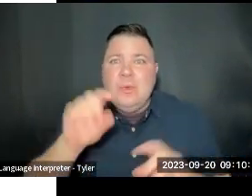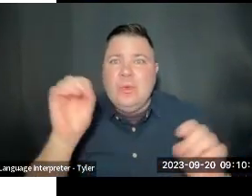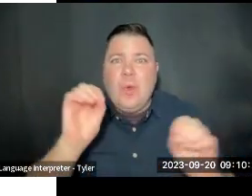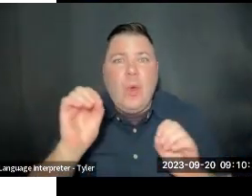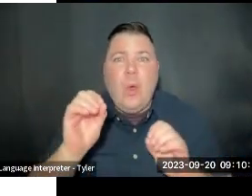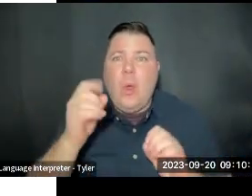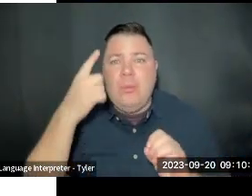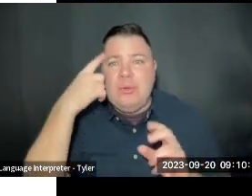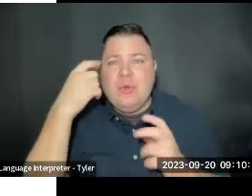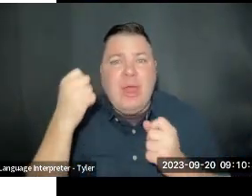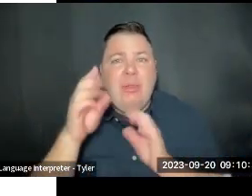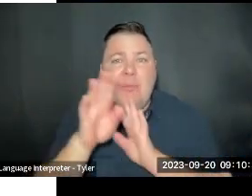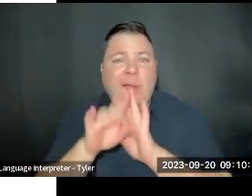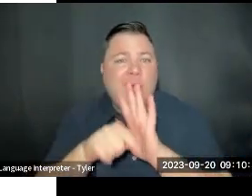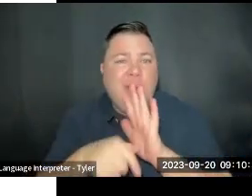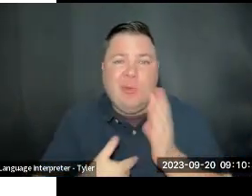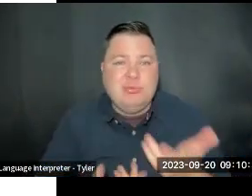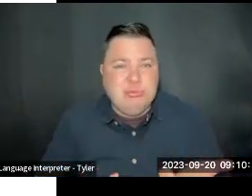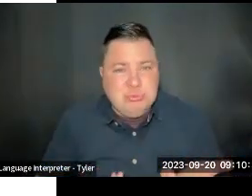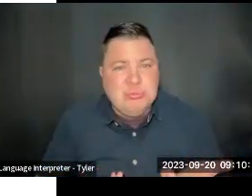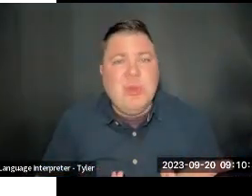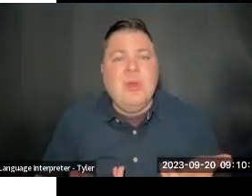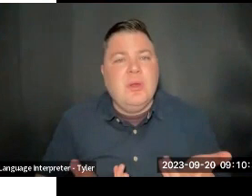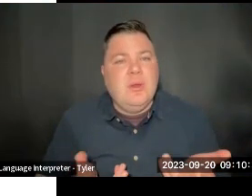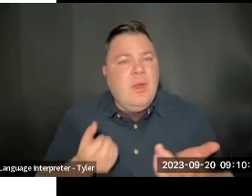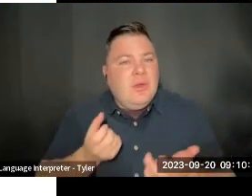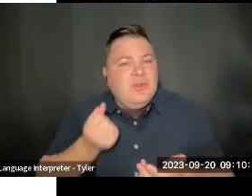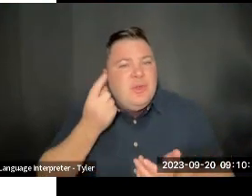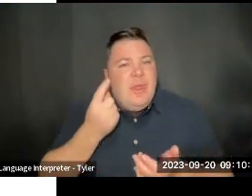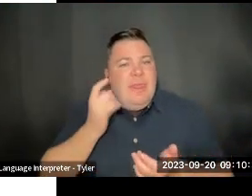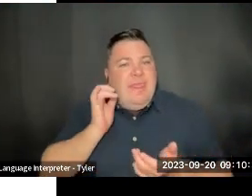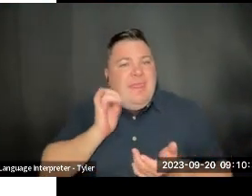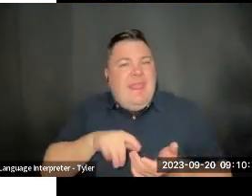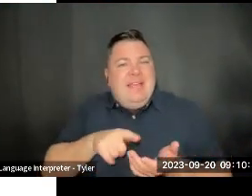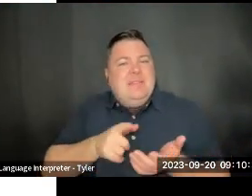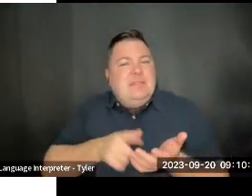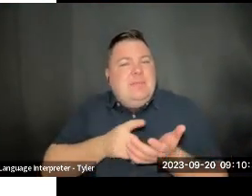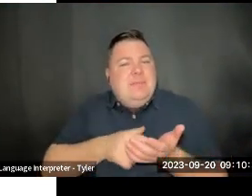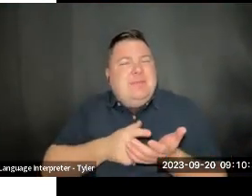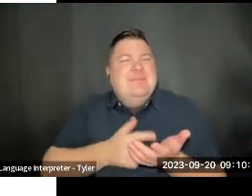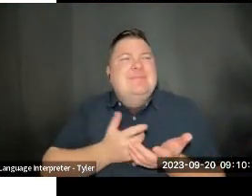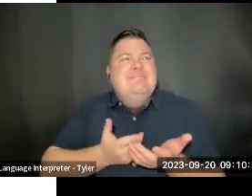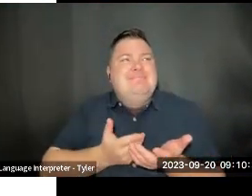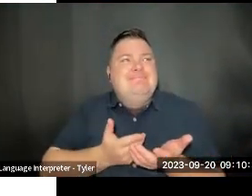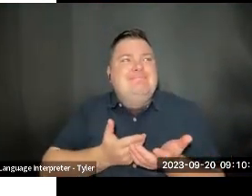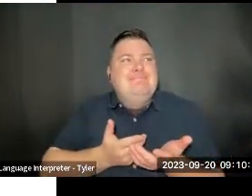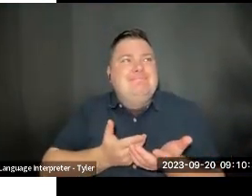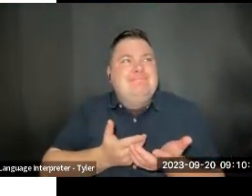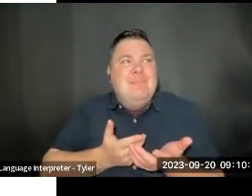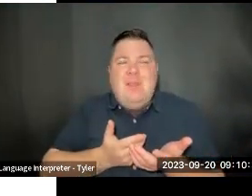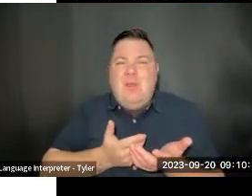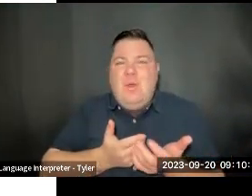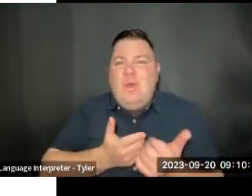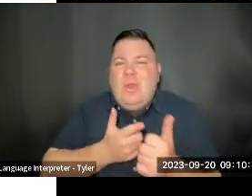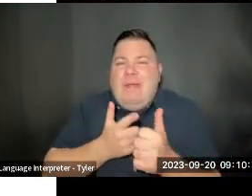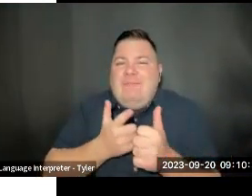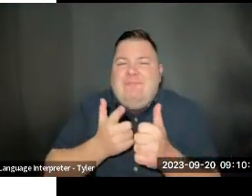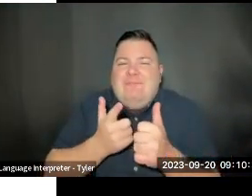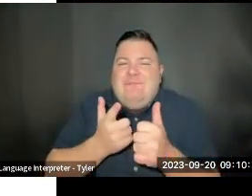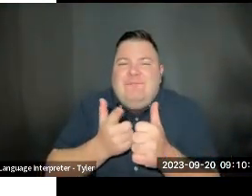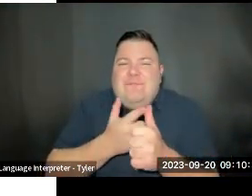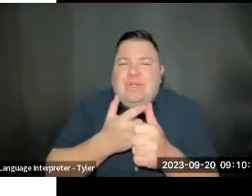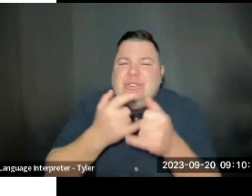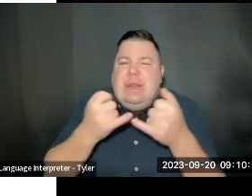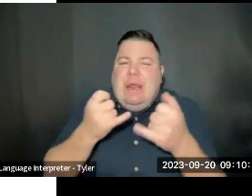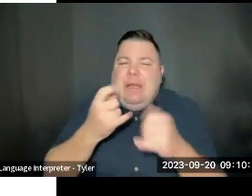background, because we understand that that can sometimes be that first line of defense